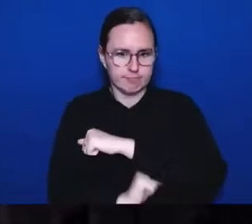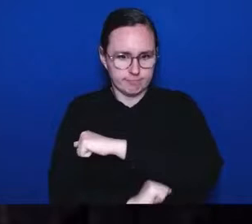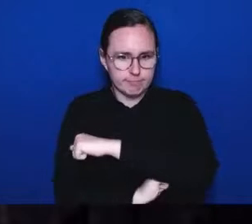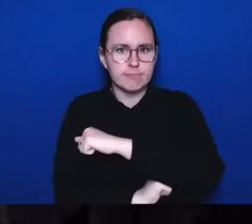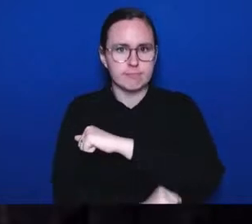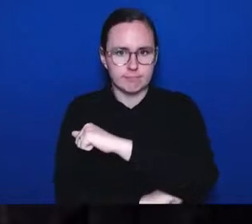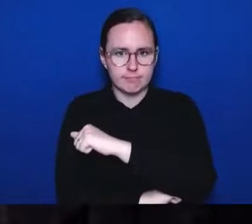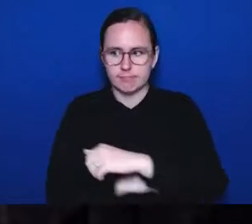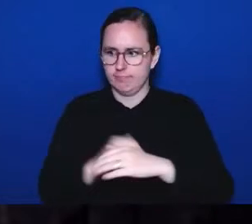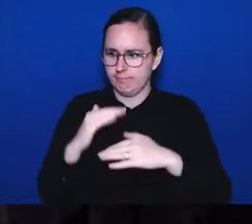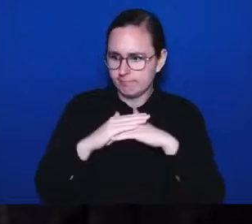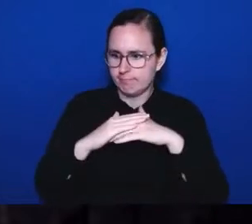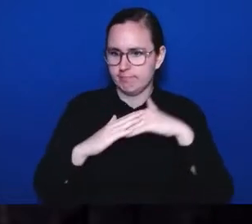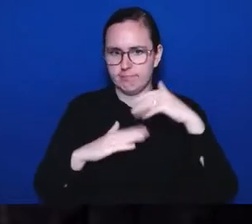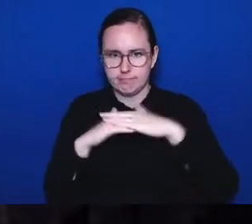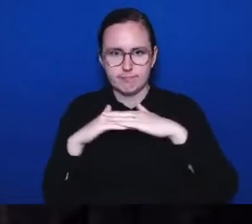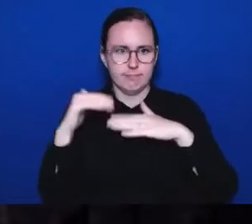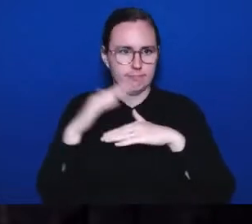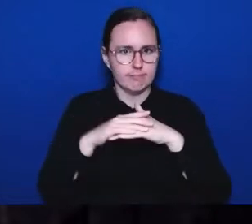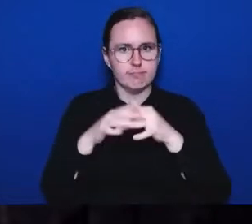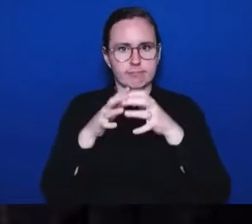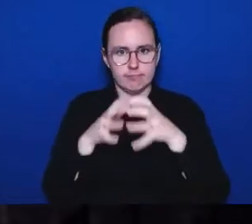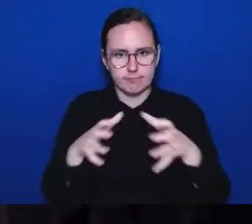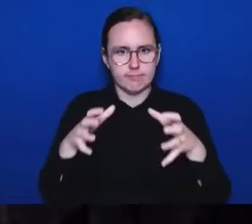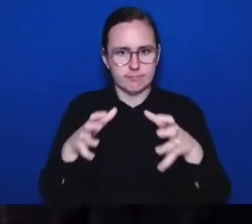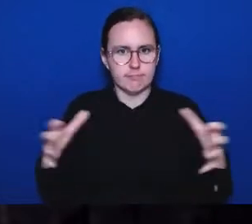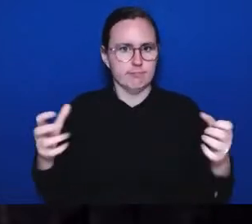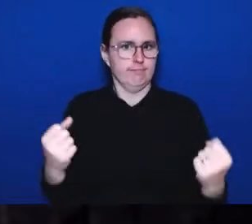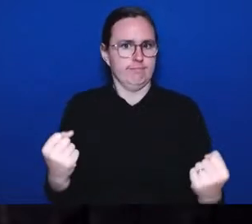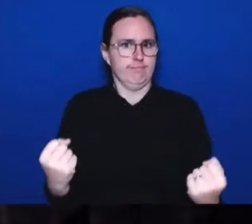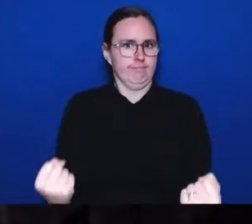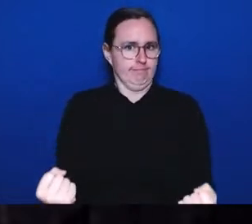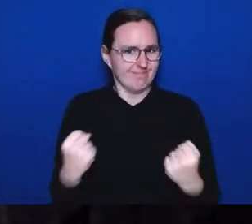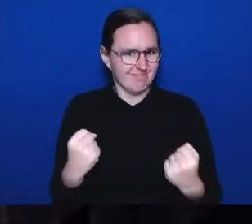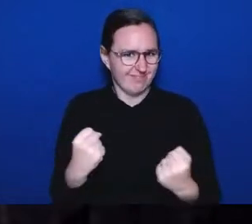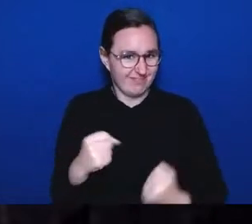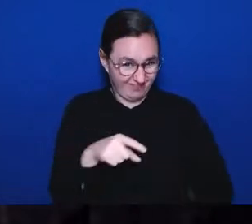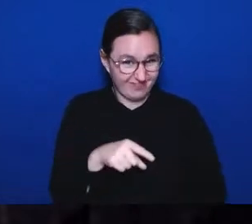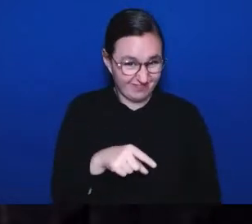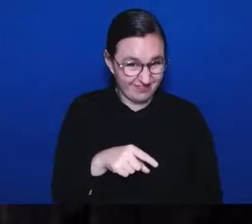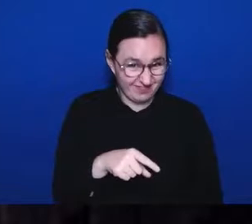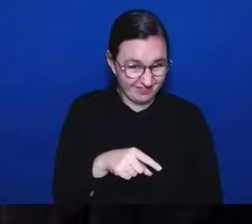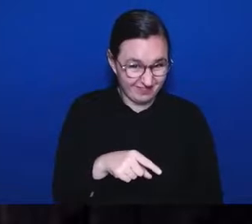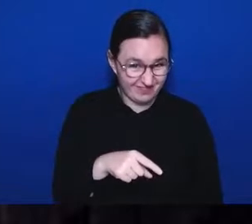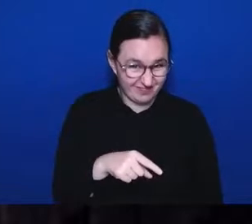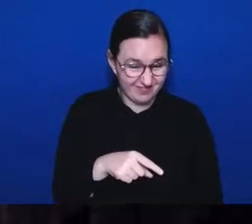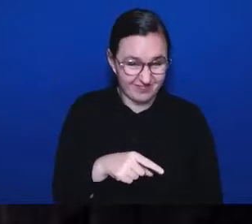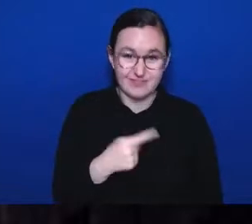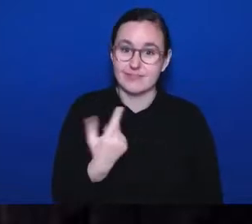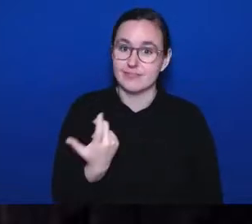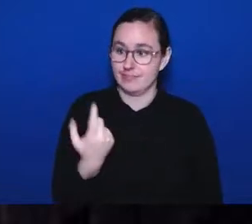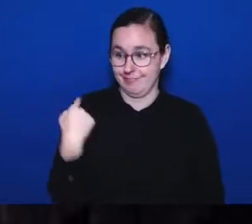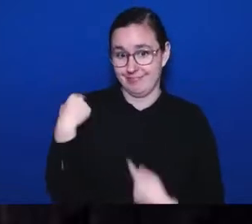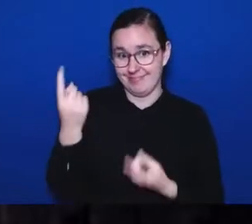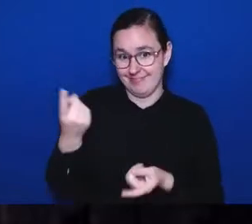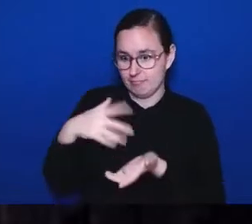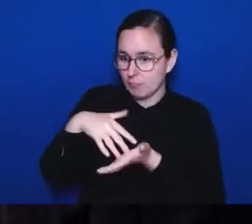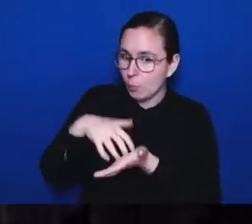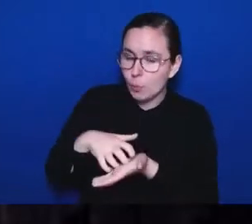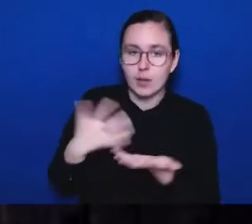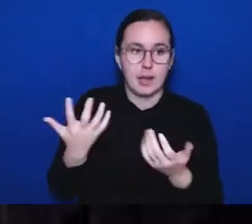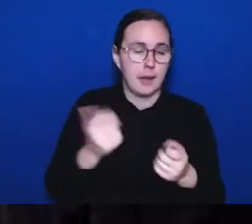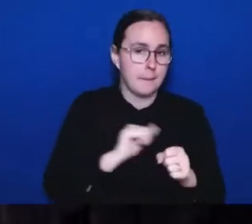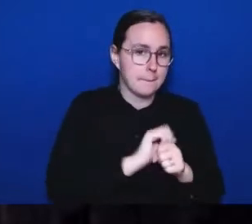demand on the healthcare system, a pandemic and the overdose public health emergency. In that context, we have to keep doing that. So this is